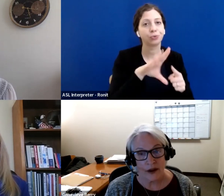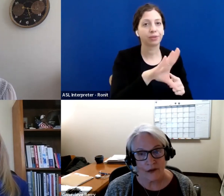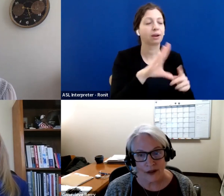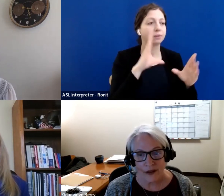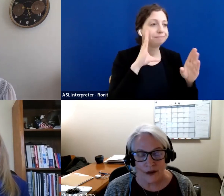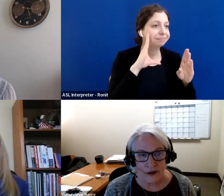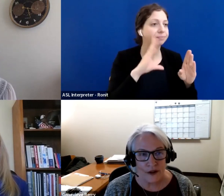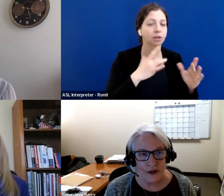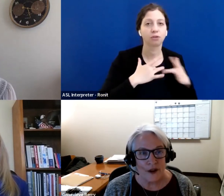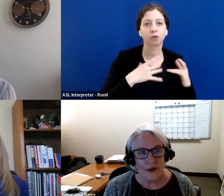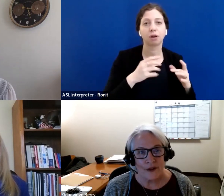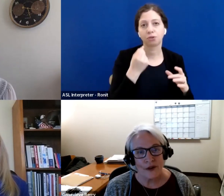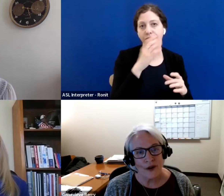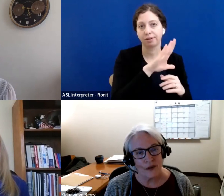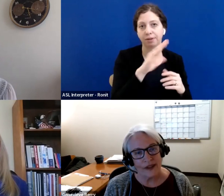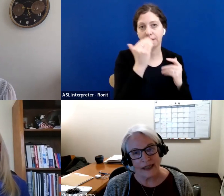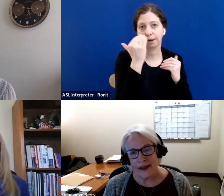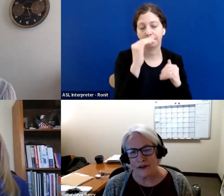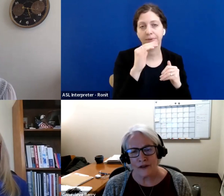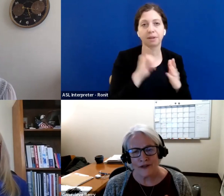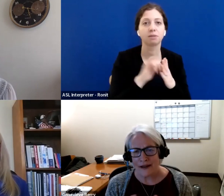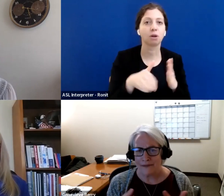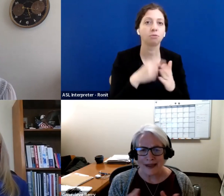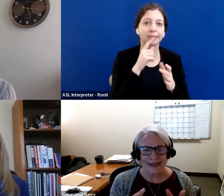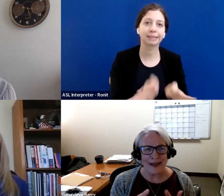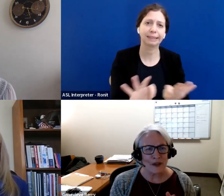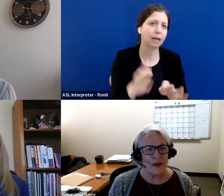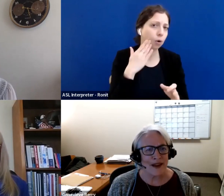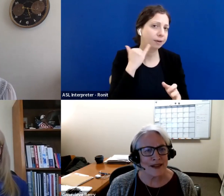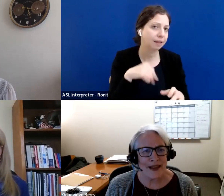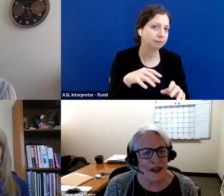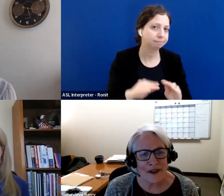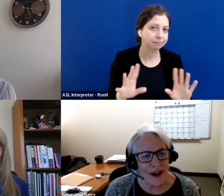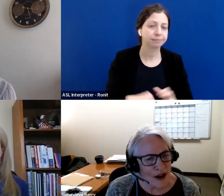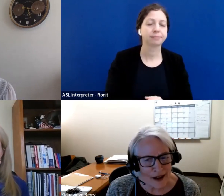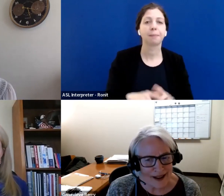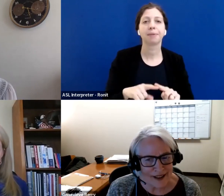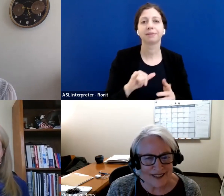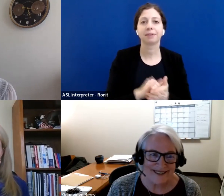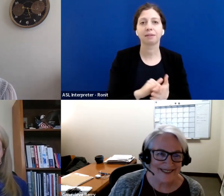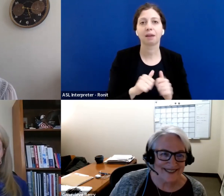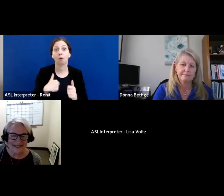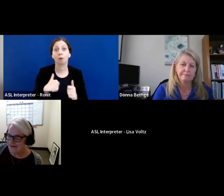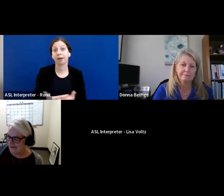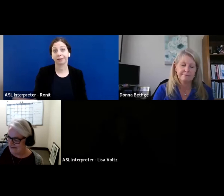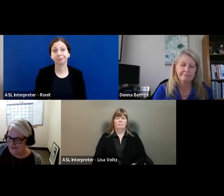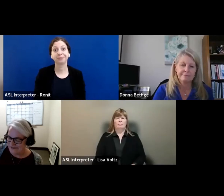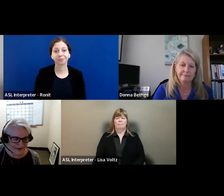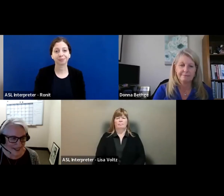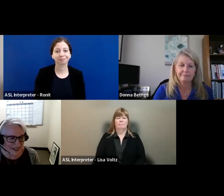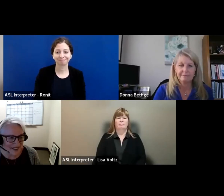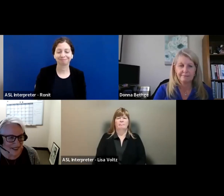that they're working with. Those are all really key. I don't know if that makes sense, but that's kind of how I got here. Yeah,